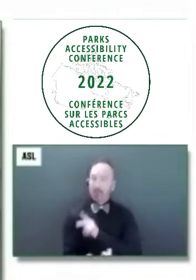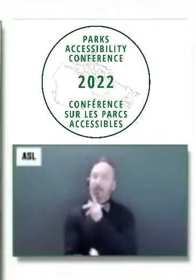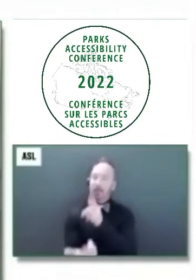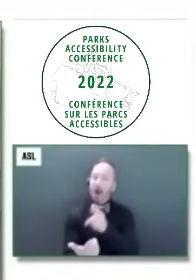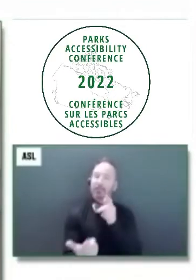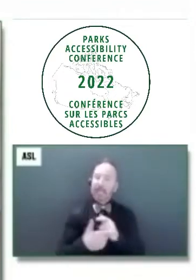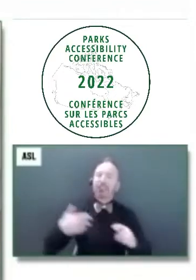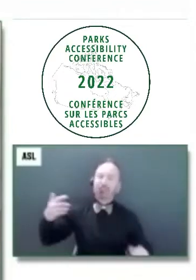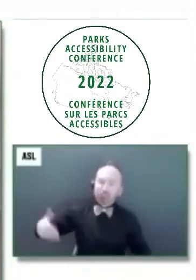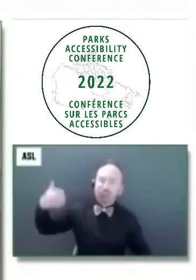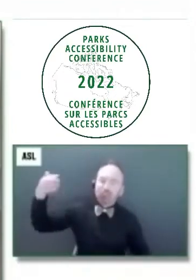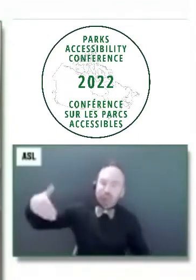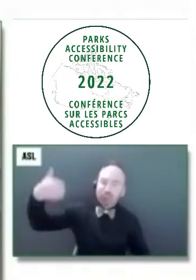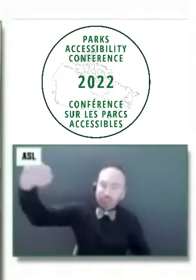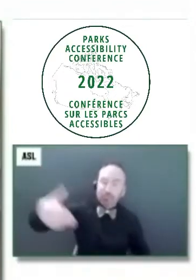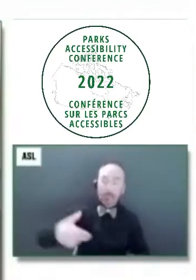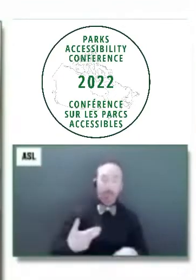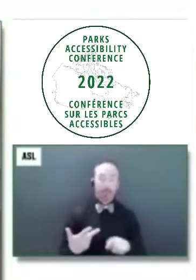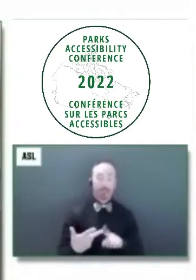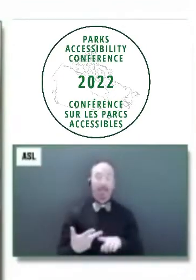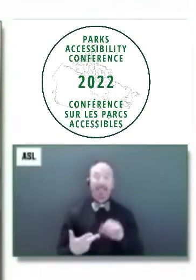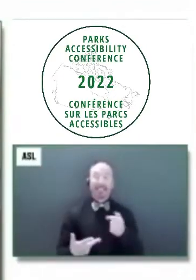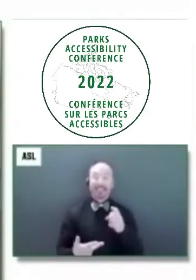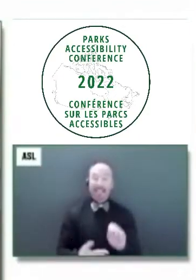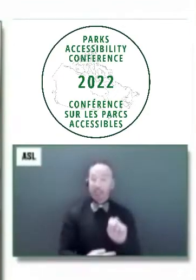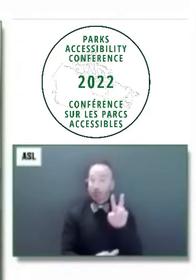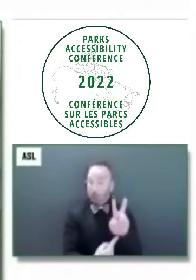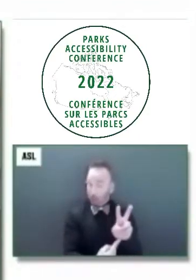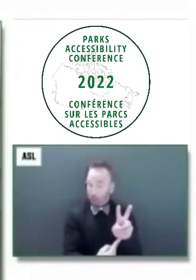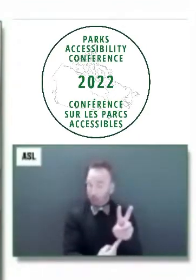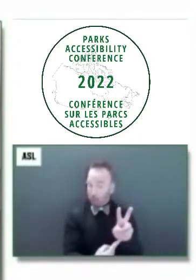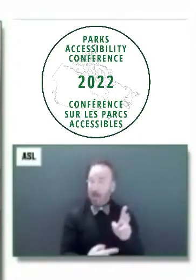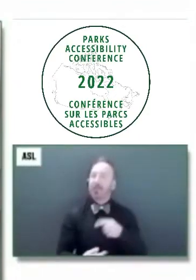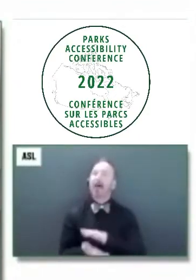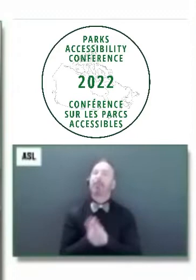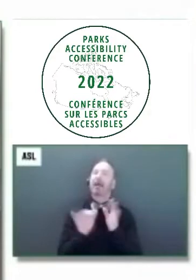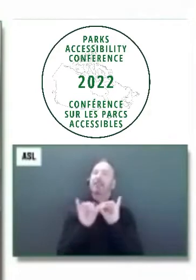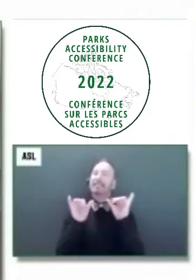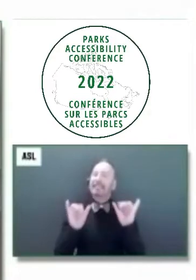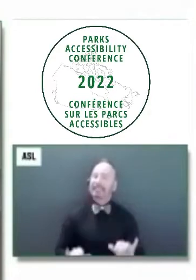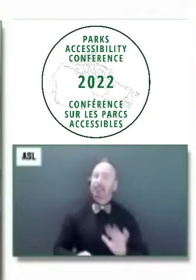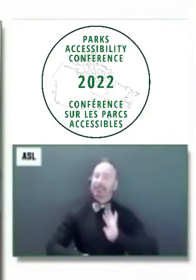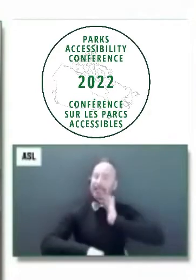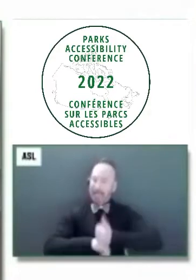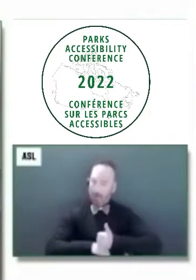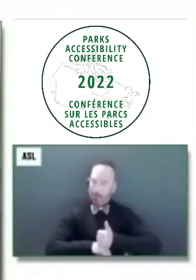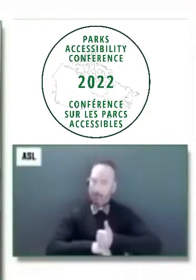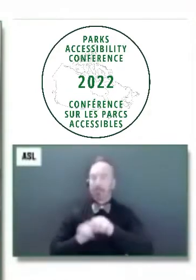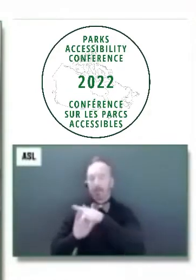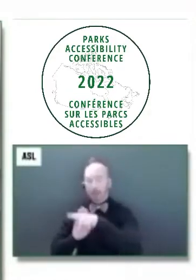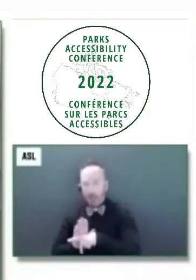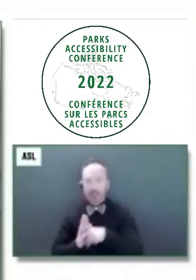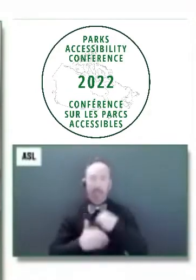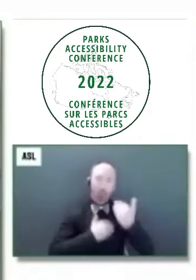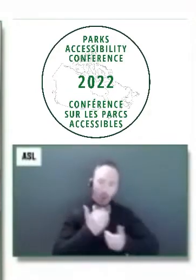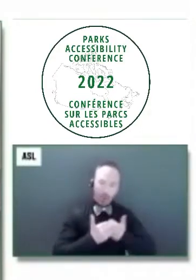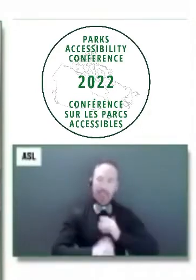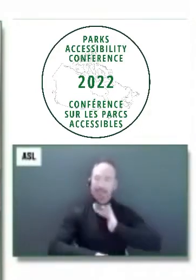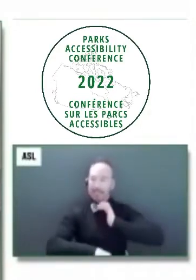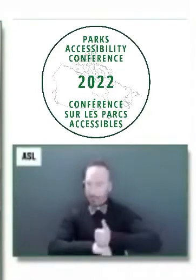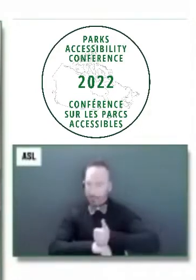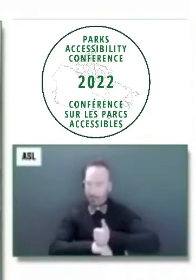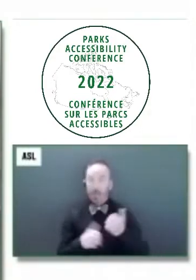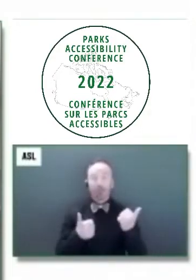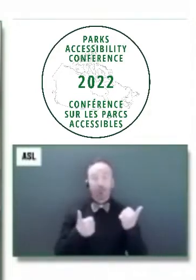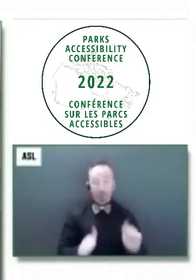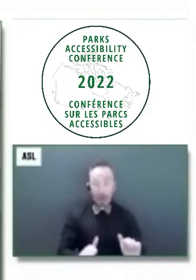stage 2 organization systematizes that approach via policy and practice, in effect, attempting an accessibility by design